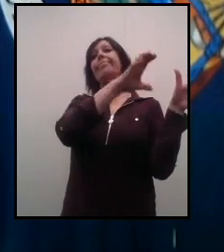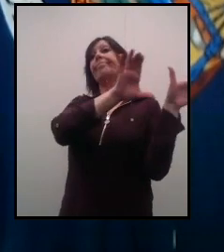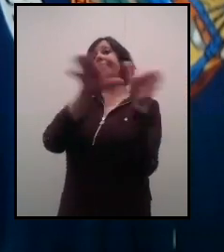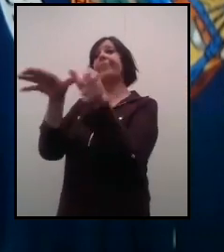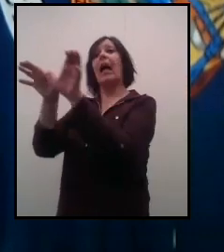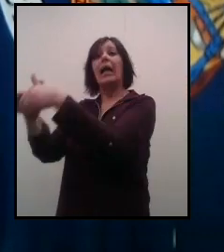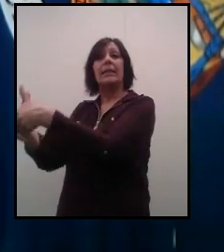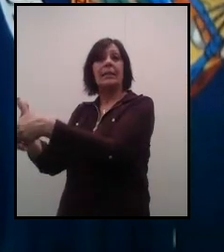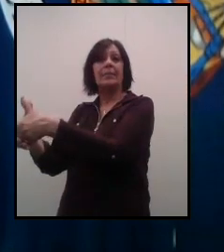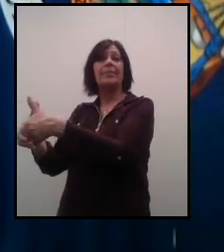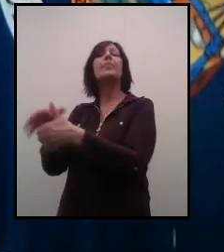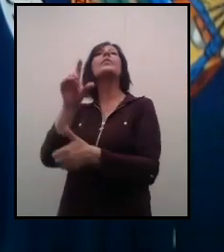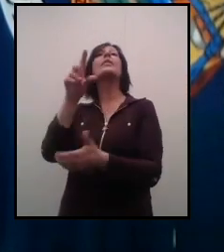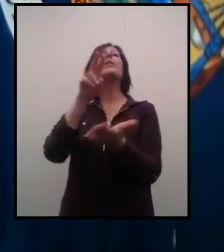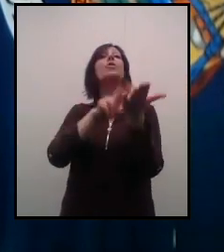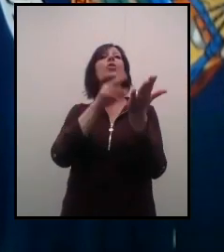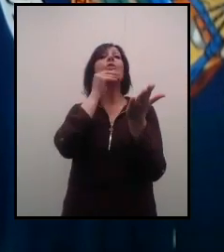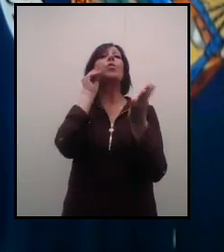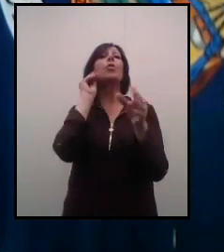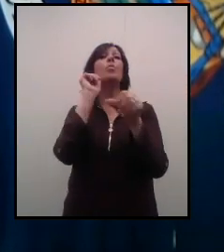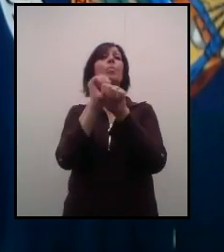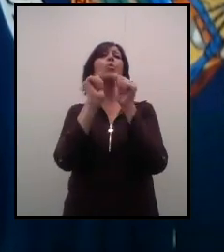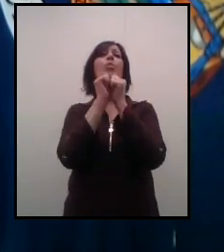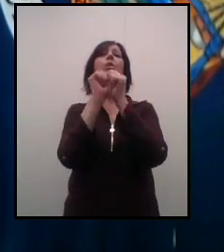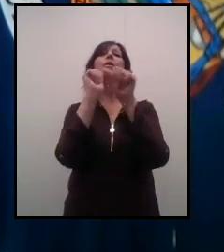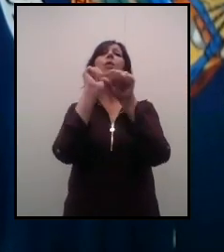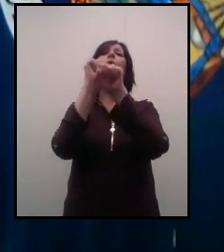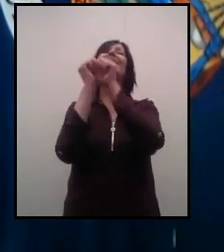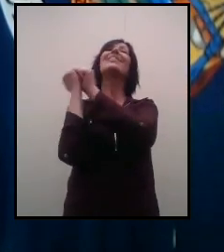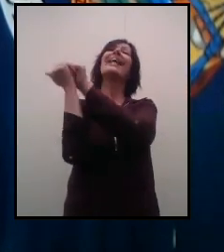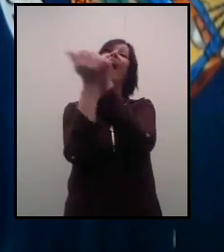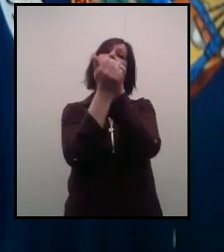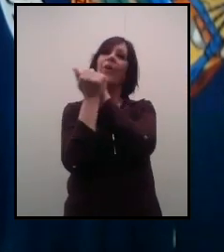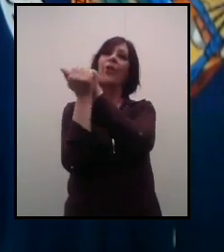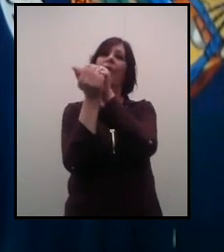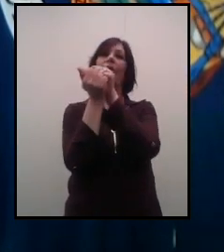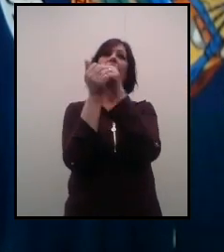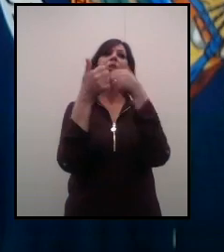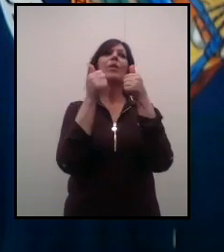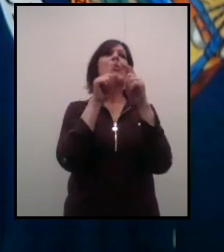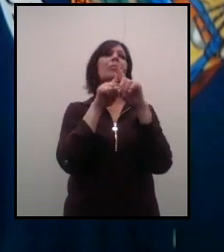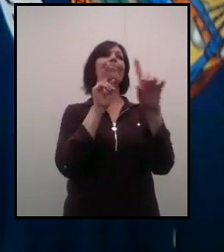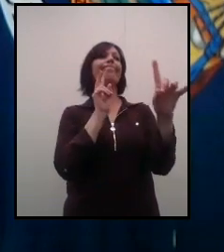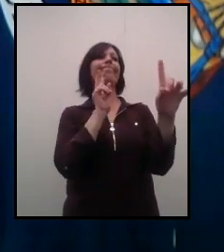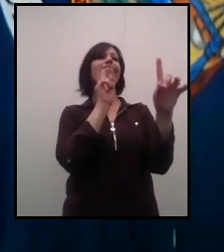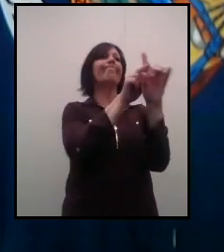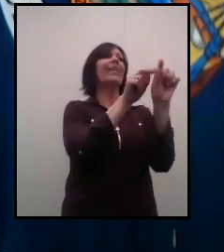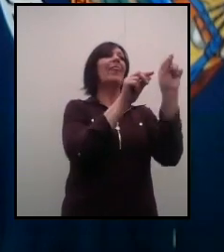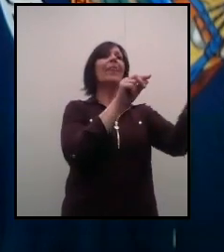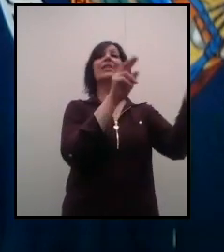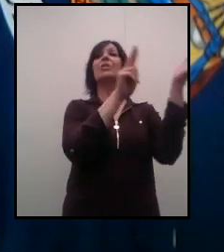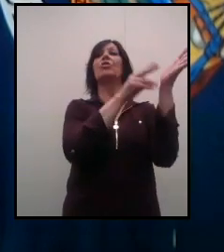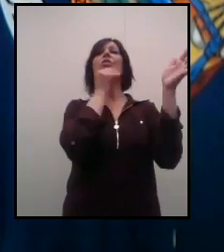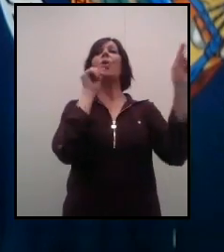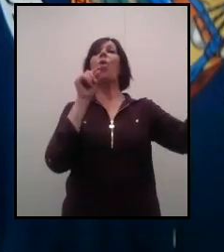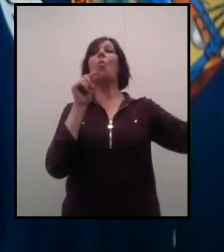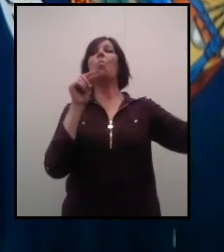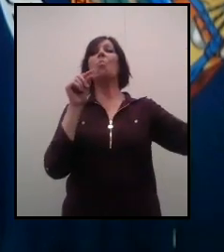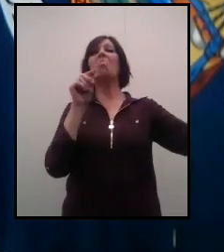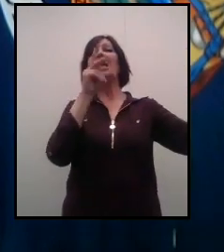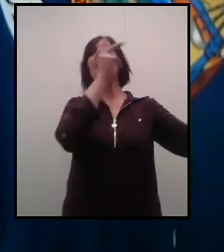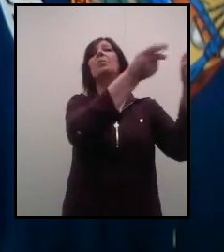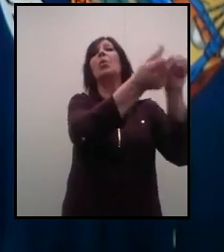nursing homes have actually been working together as a community and trying to designate specific nursing homes and long-term